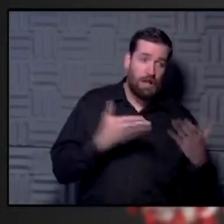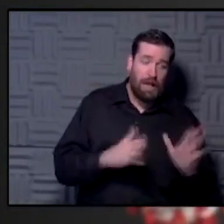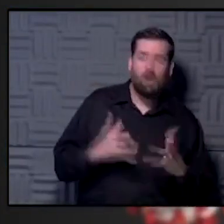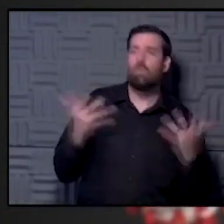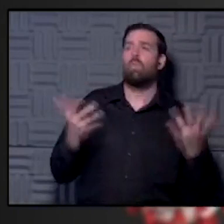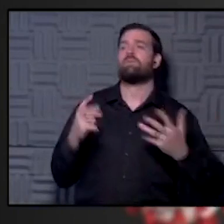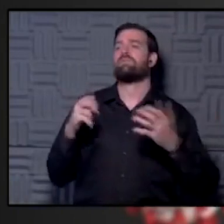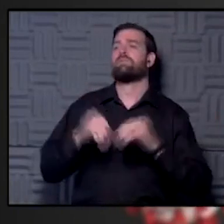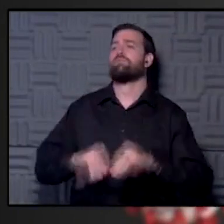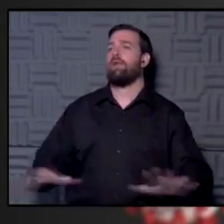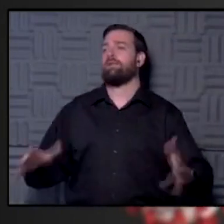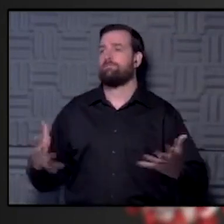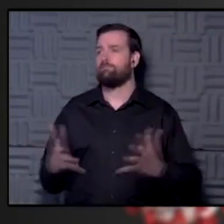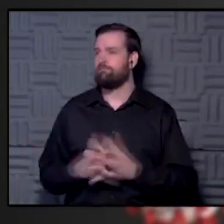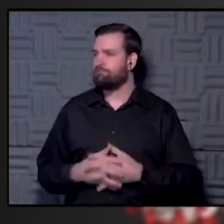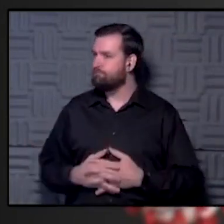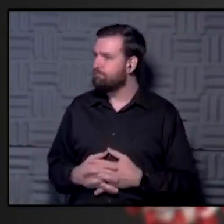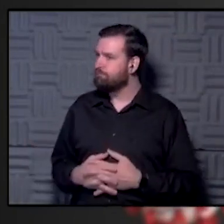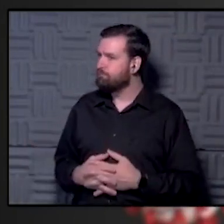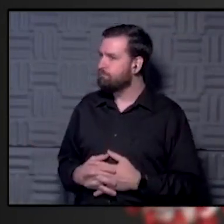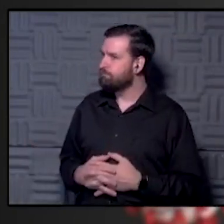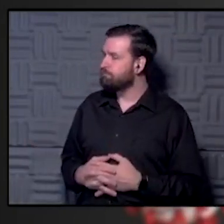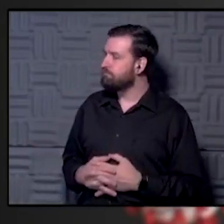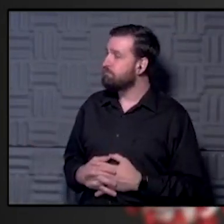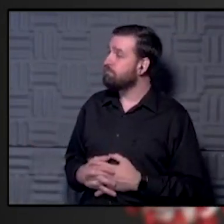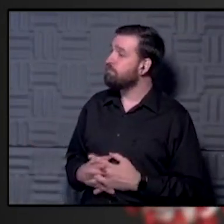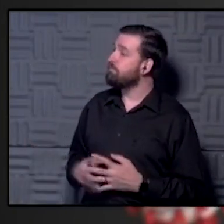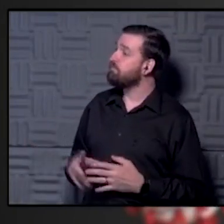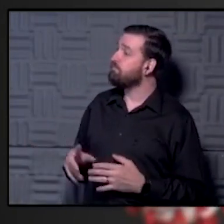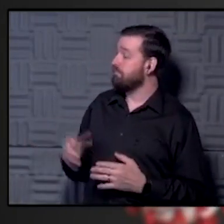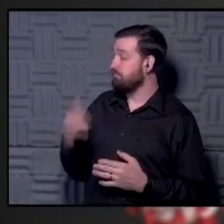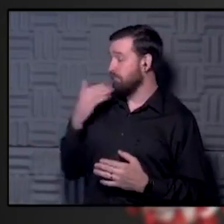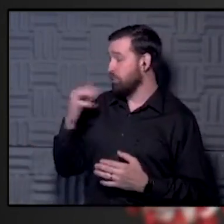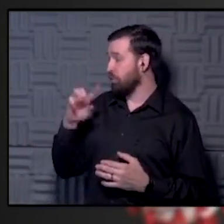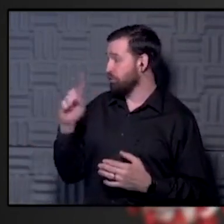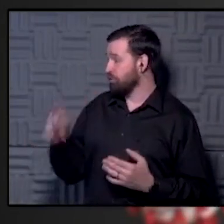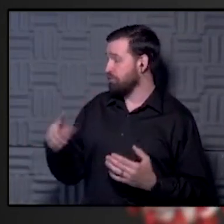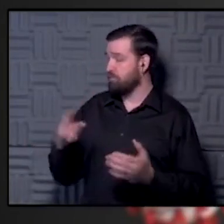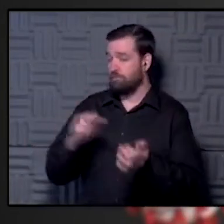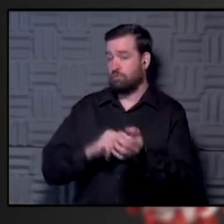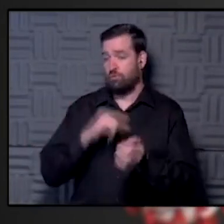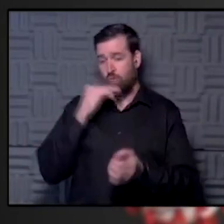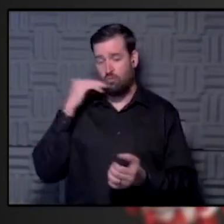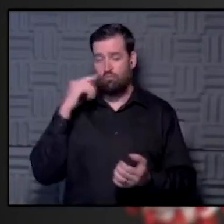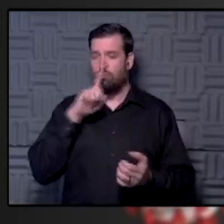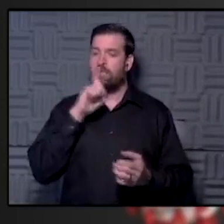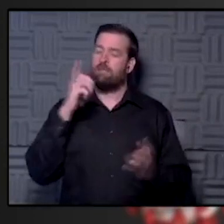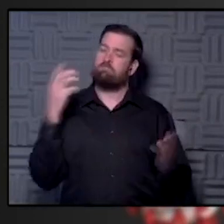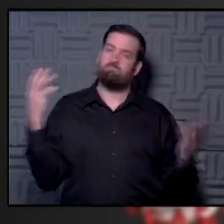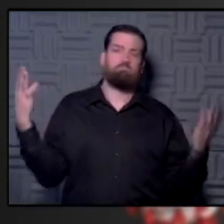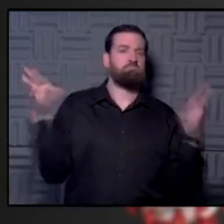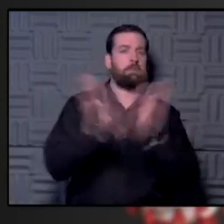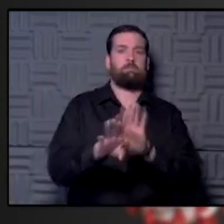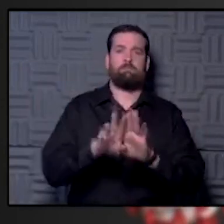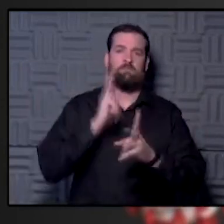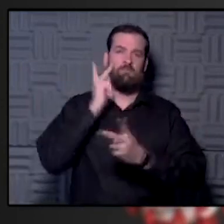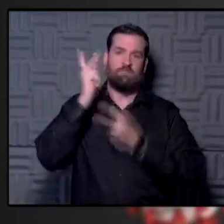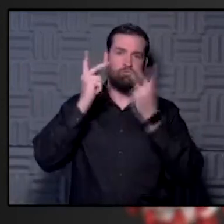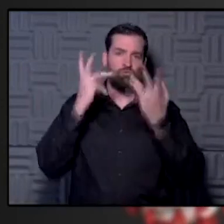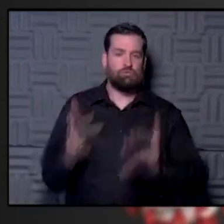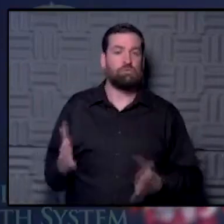spread? Yeah, great questions. And I think that there have, the nursing homes were really closed down to visitors. They've been